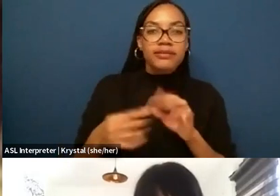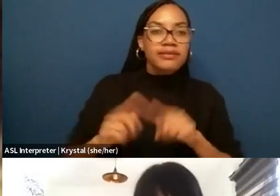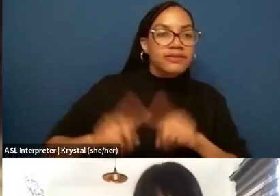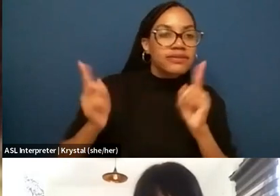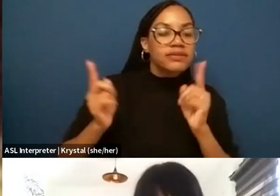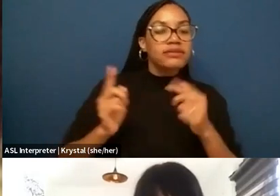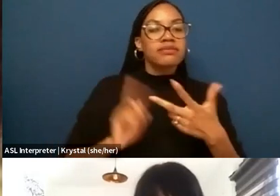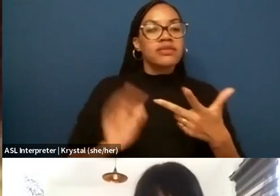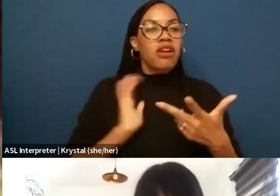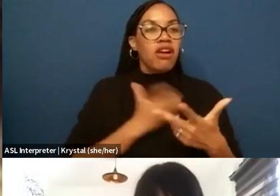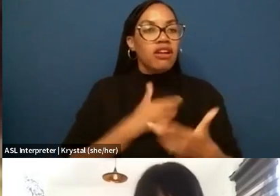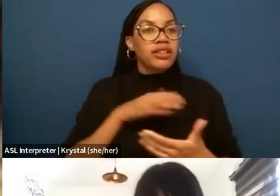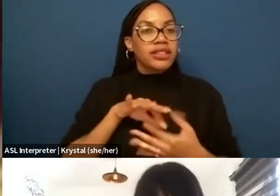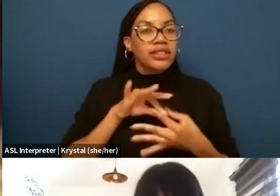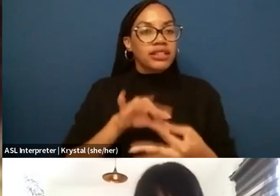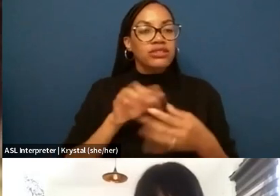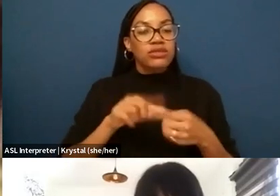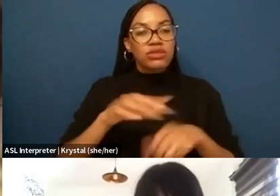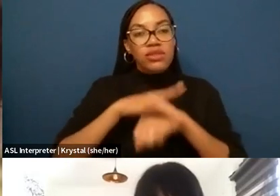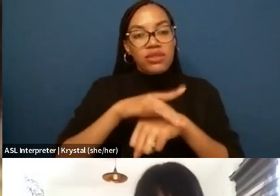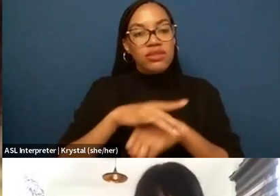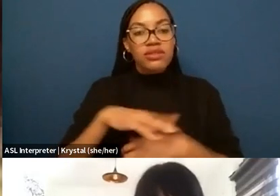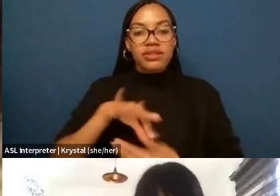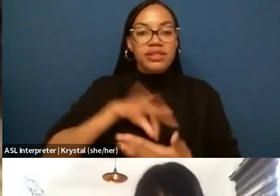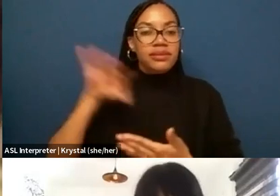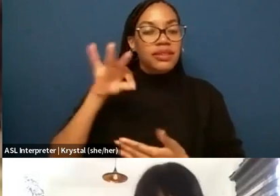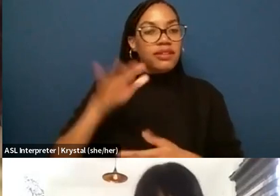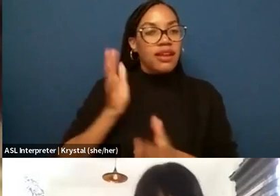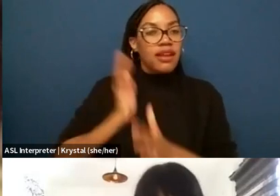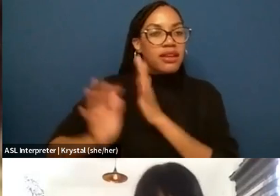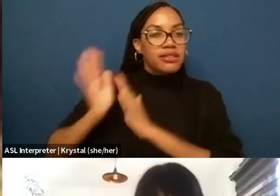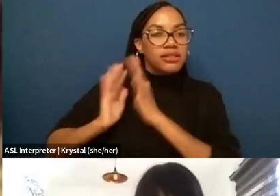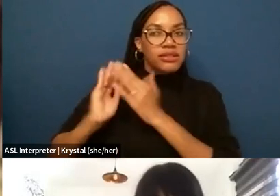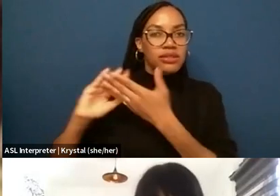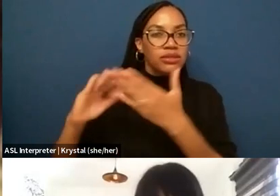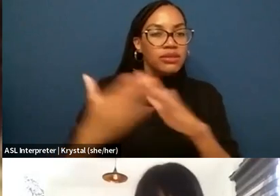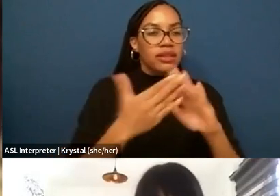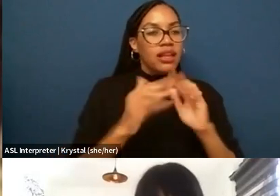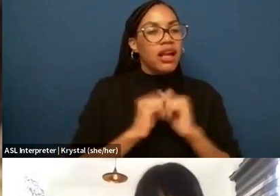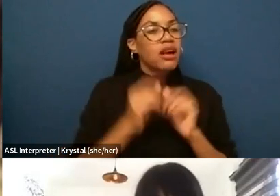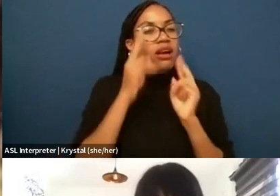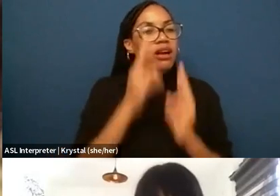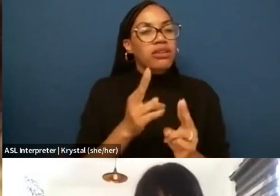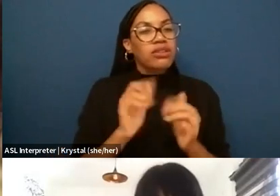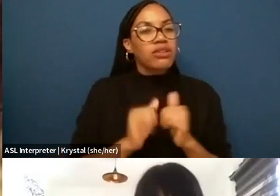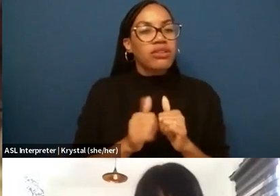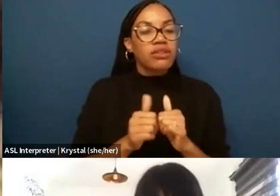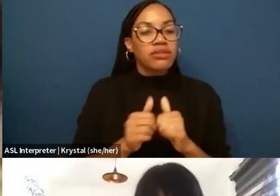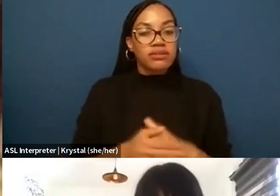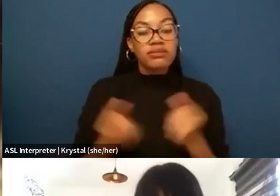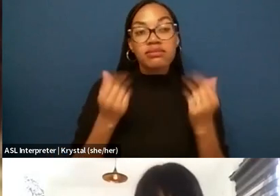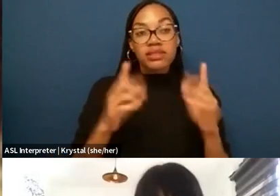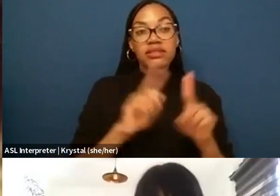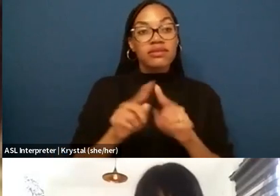earth, to spirit, to ancestors, and to community? And we can do that in so many ways.